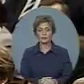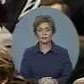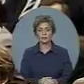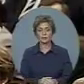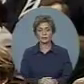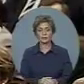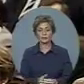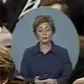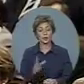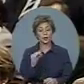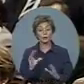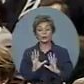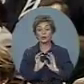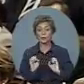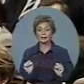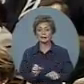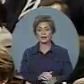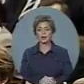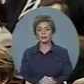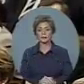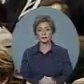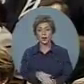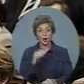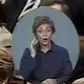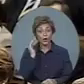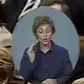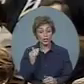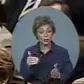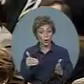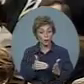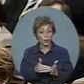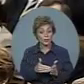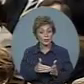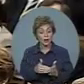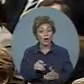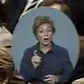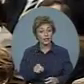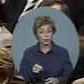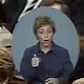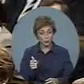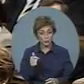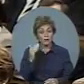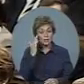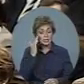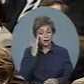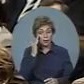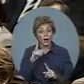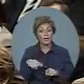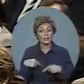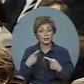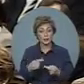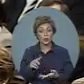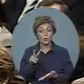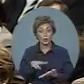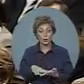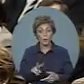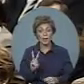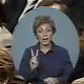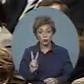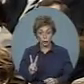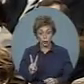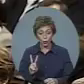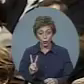democratic development and human rights have been prepared by our embassy in Afghanistan since 2002. They document general concerns.